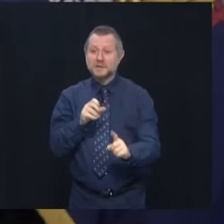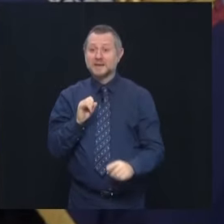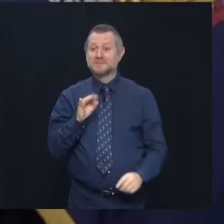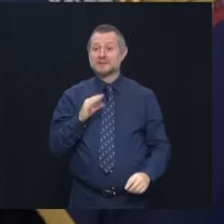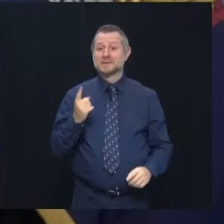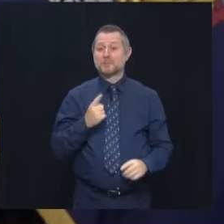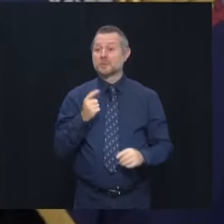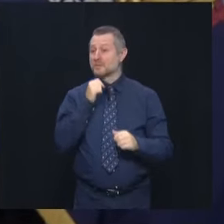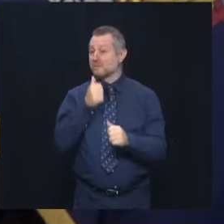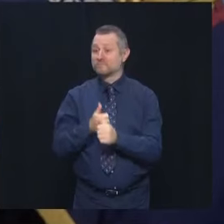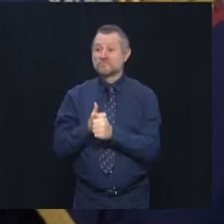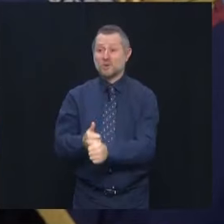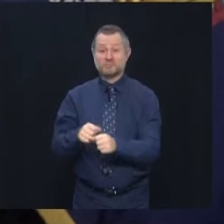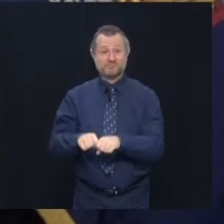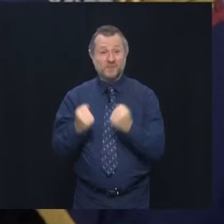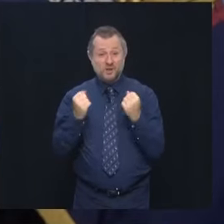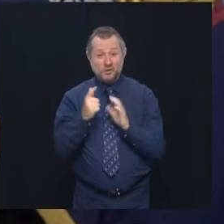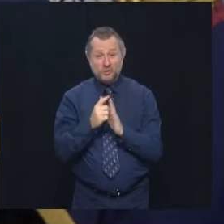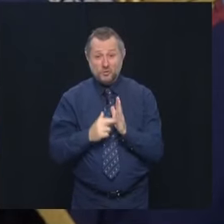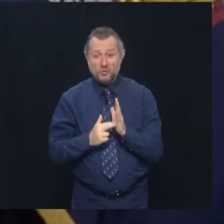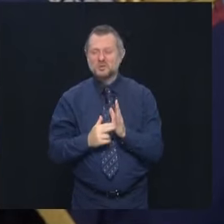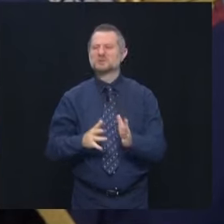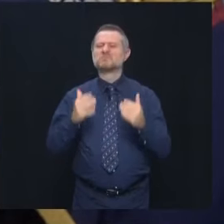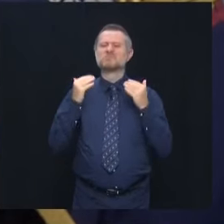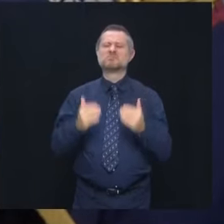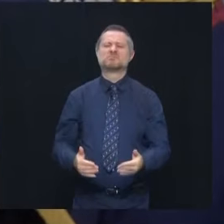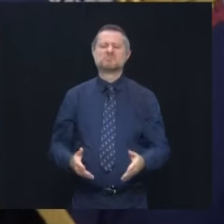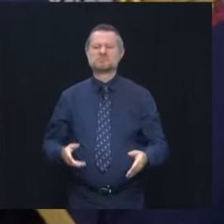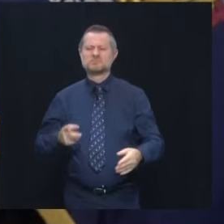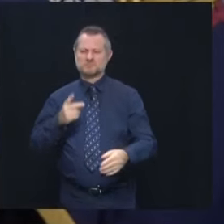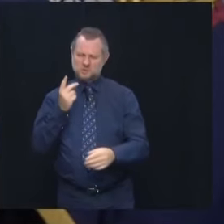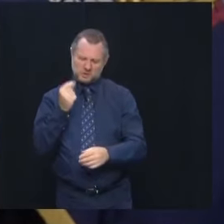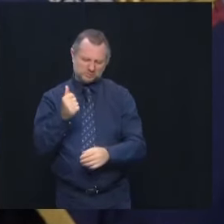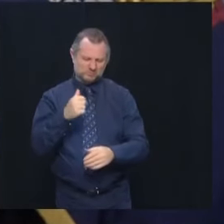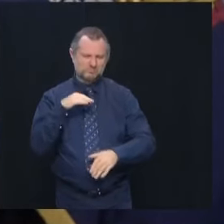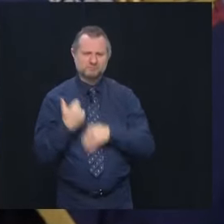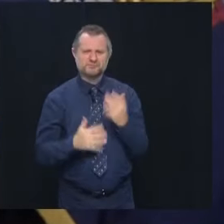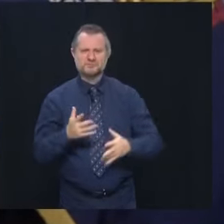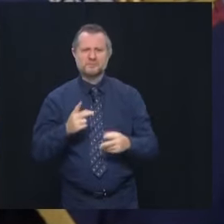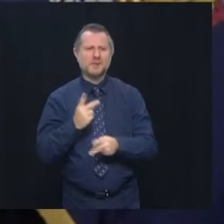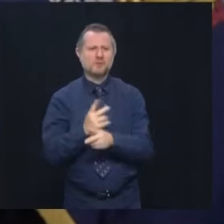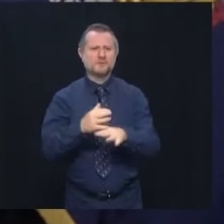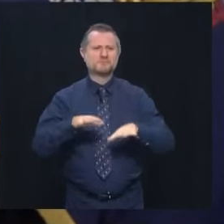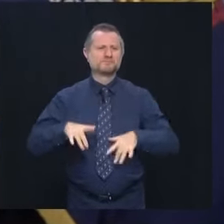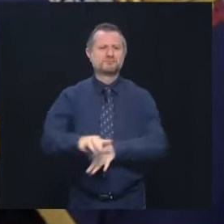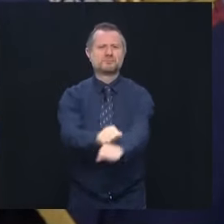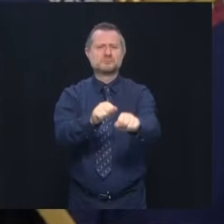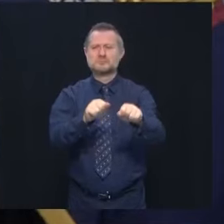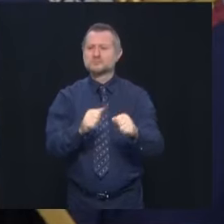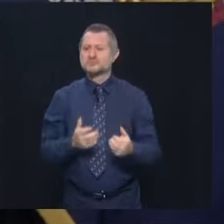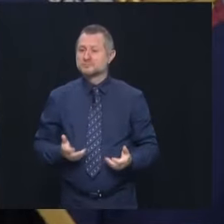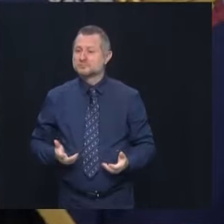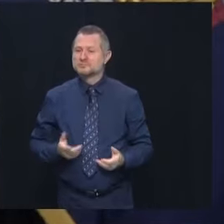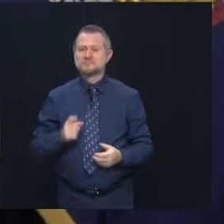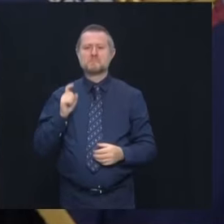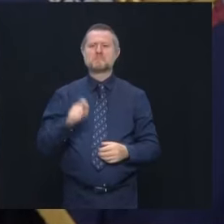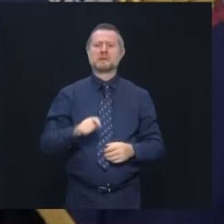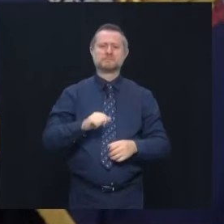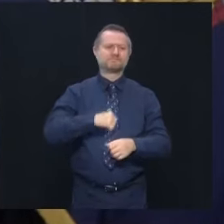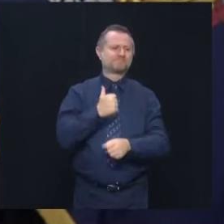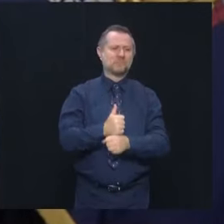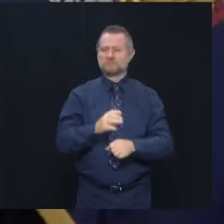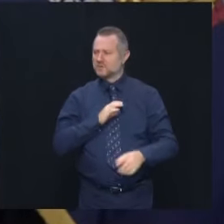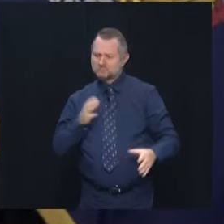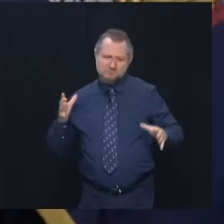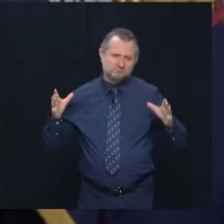then action has to be taken at that moment. And that enforcement has to be in place. The challenge